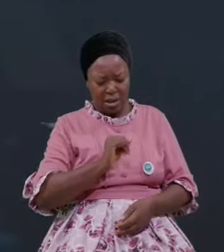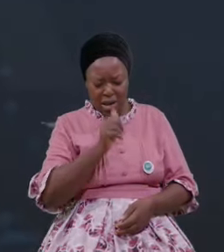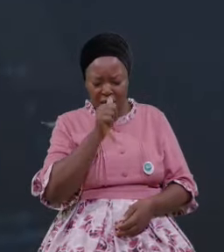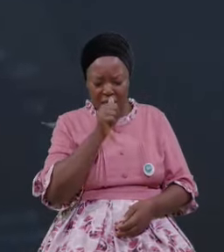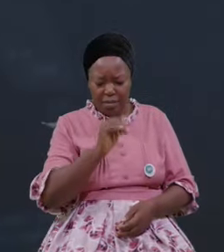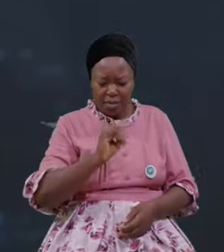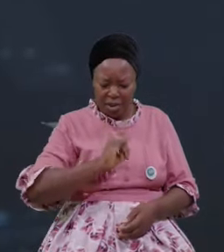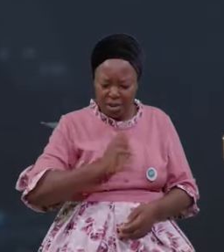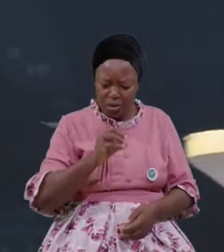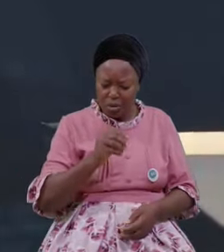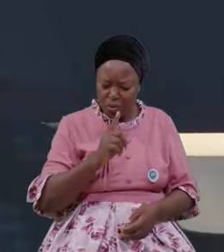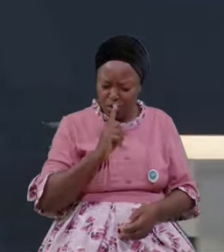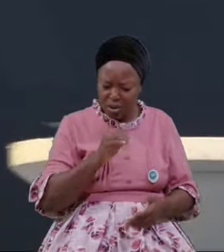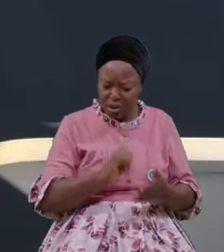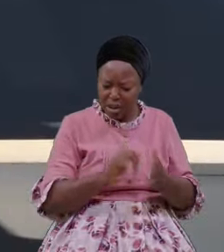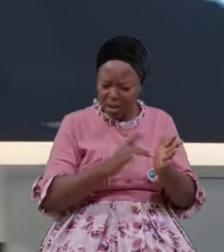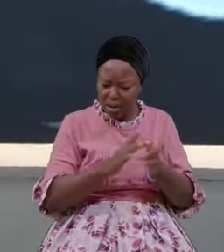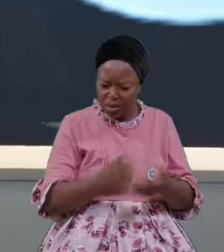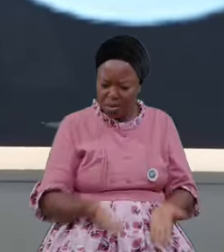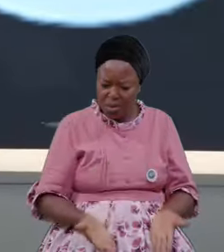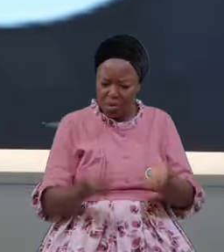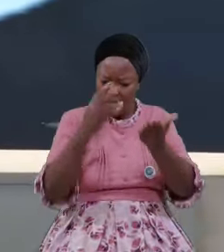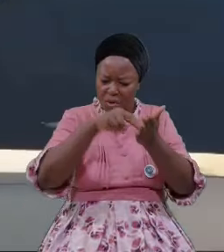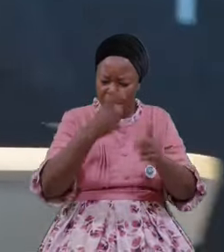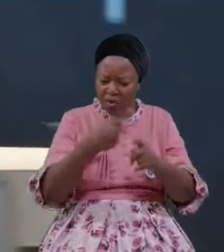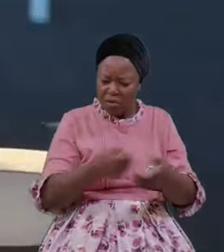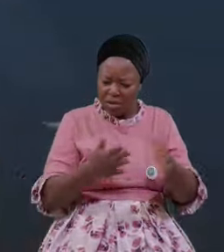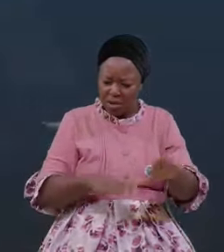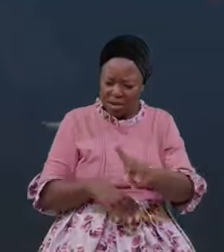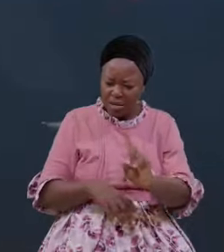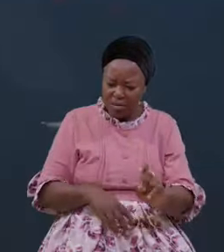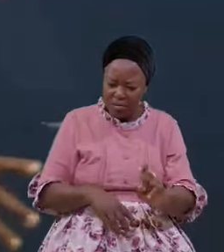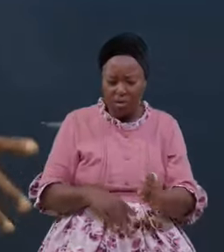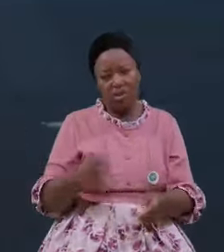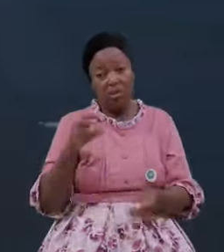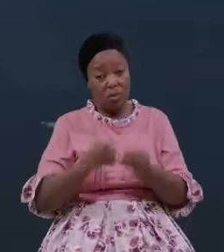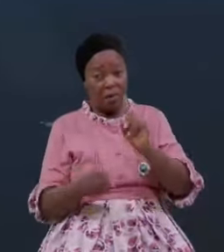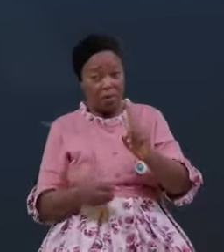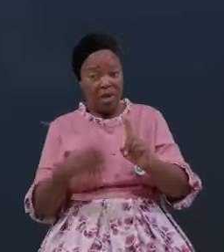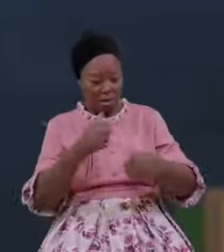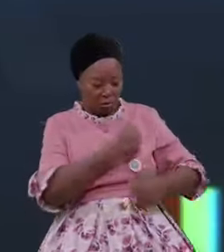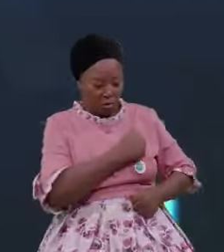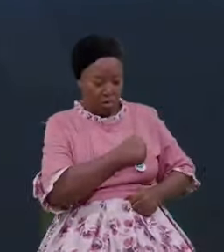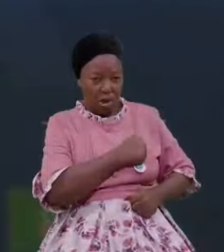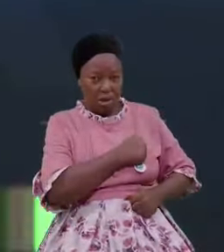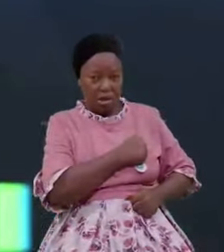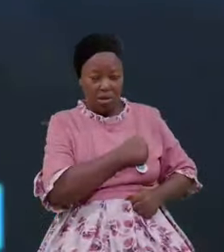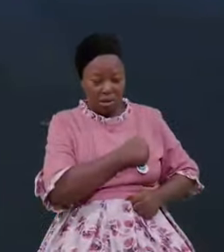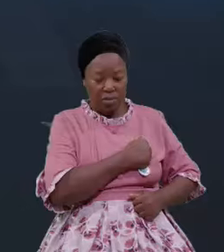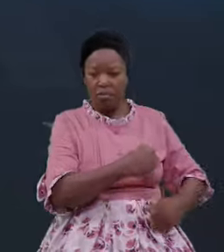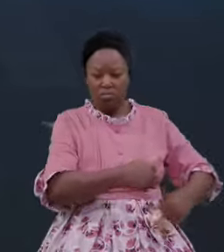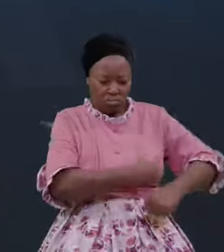Number one, the soldiers were guarding that place, that they will not allow